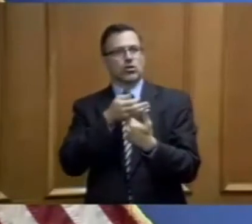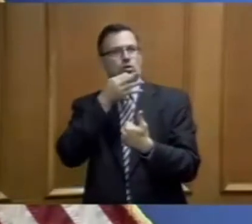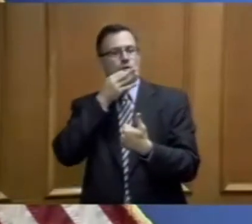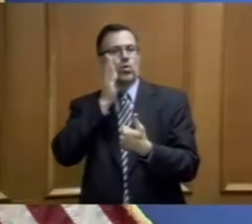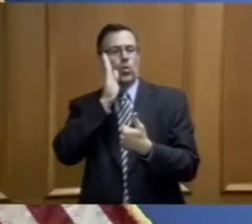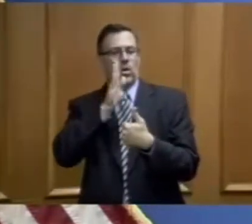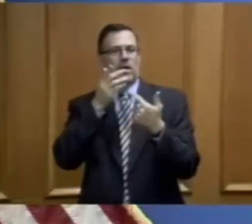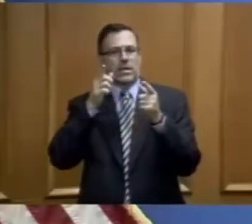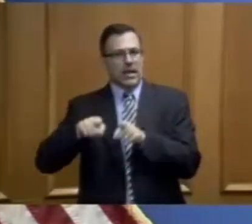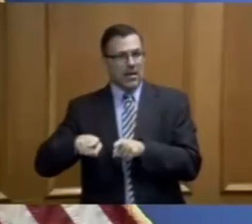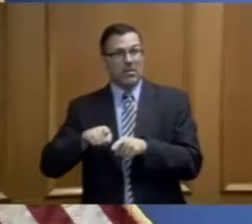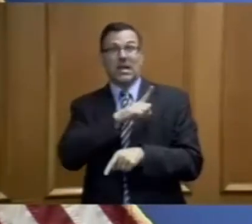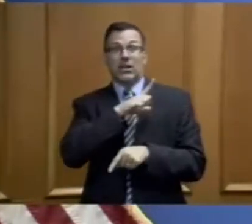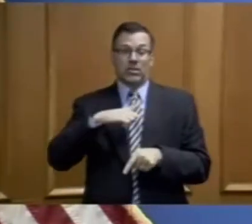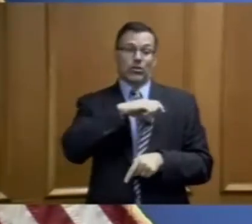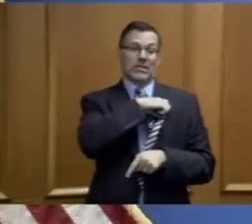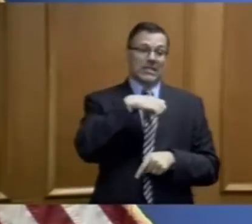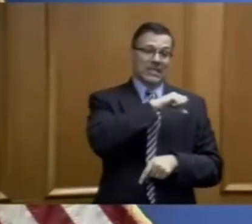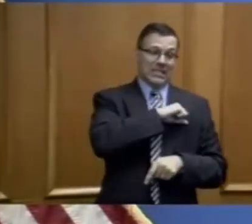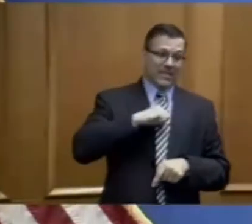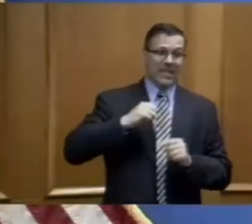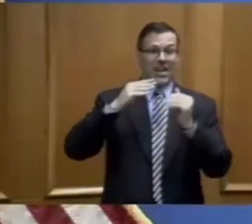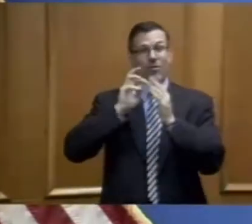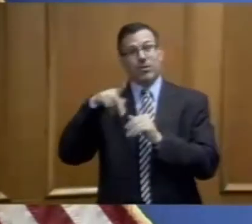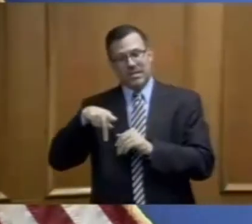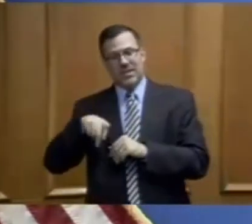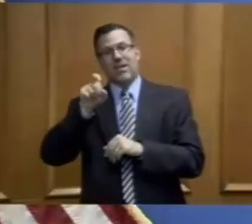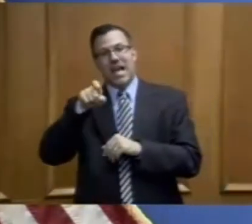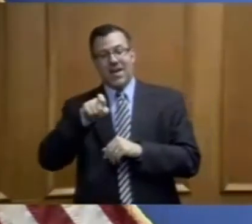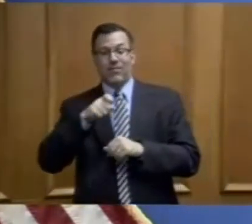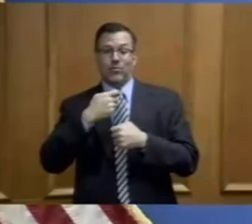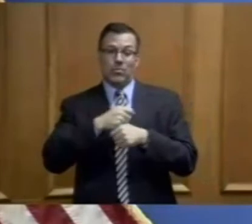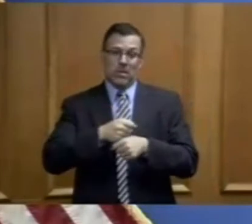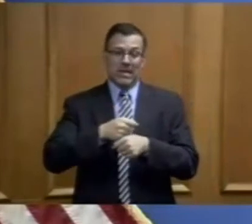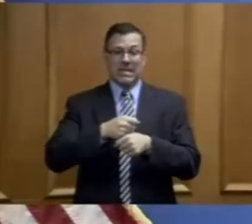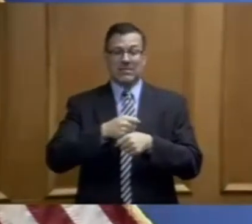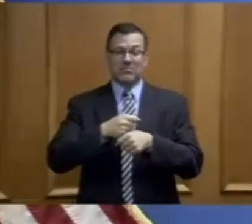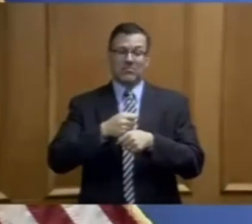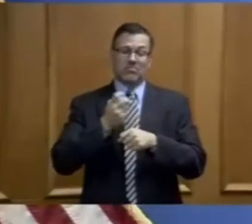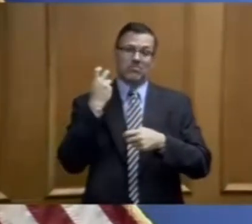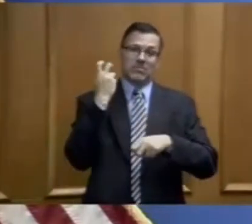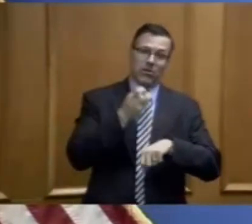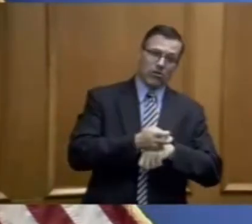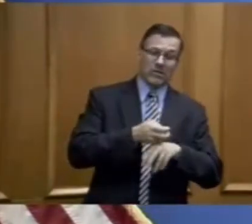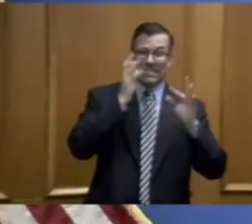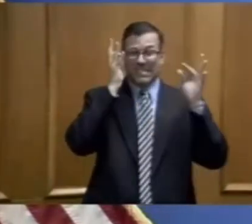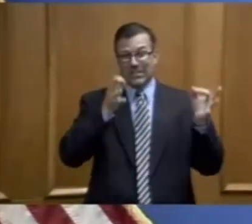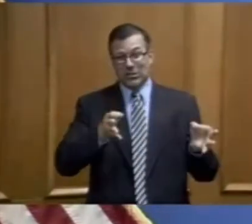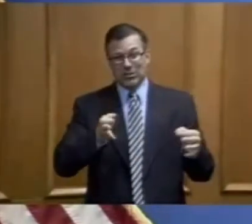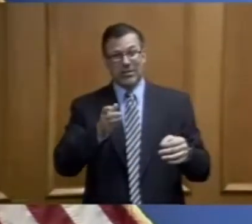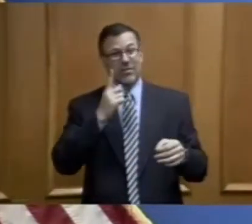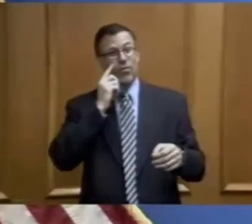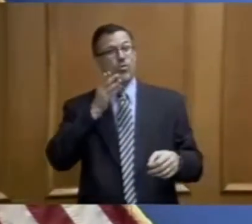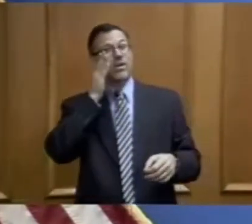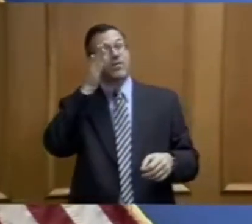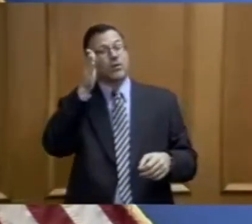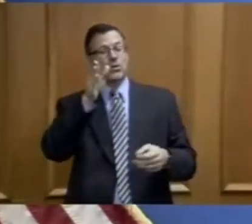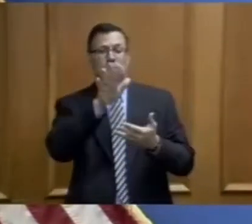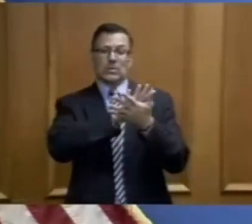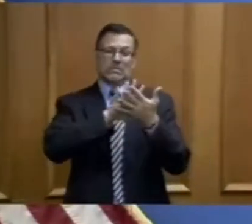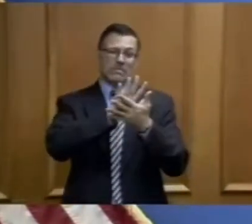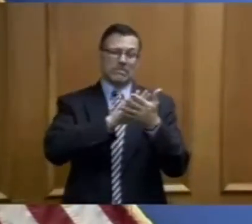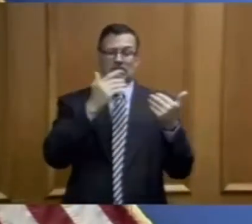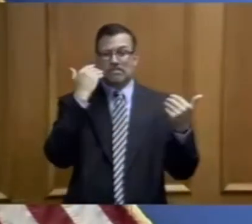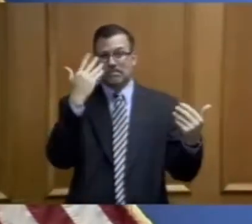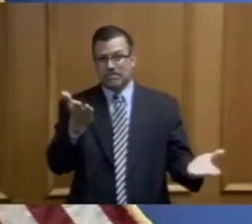administration, and that the legislature has in going forward. Very difficult to know what the future is. I will say that we are committed